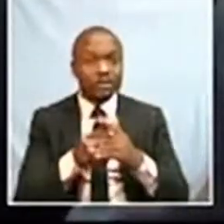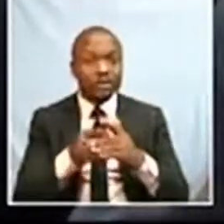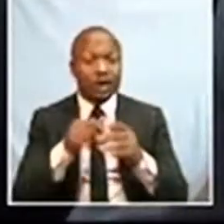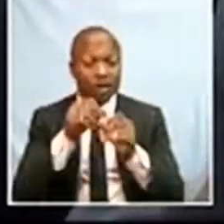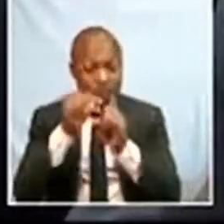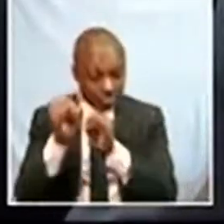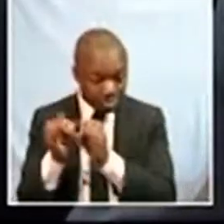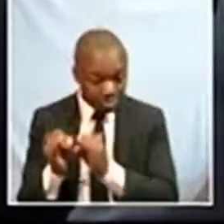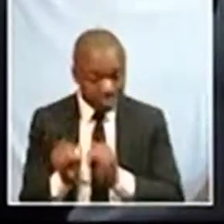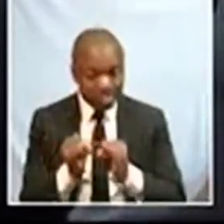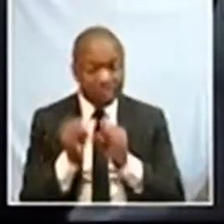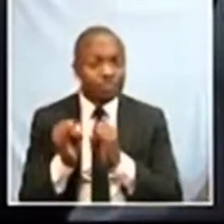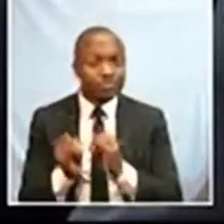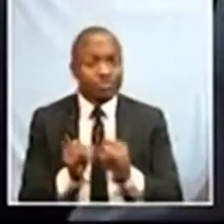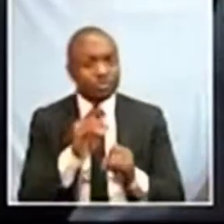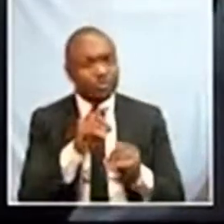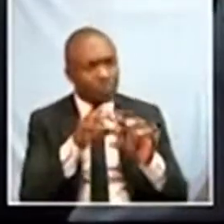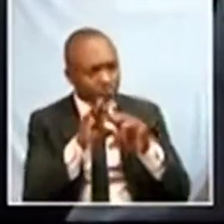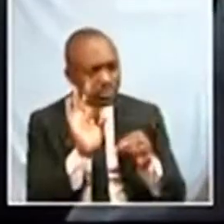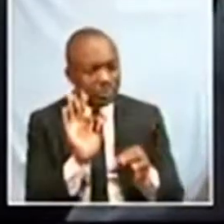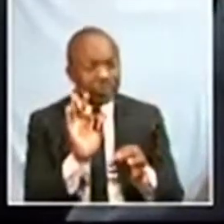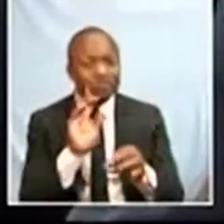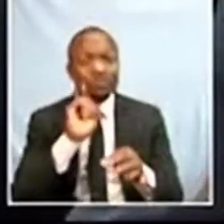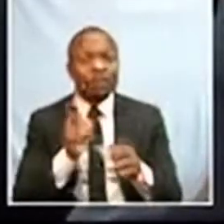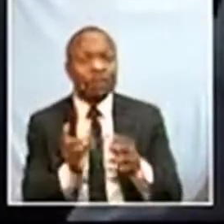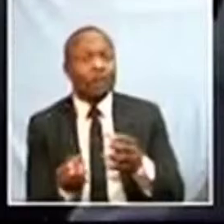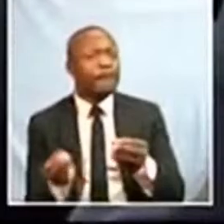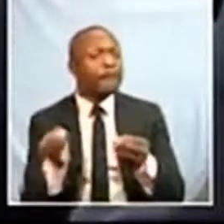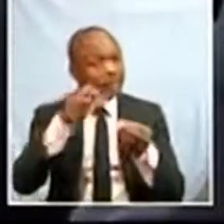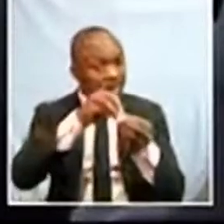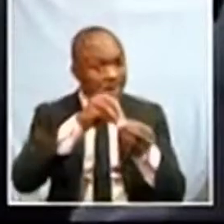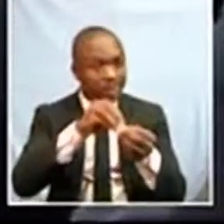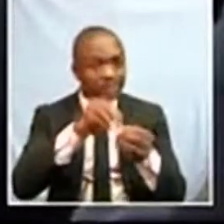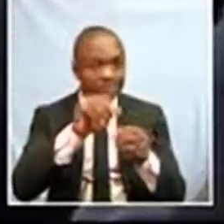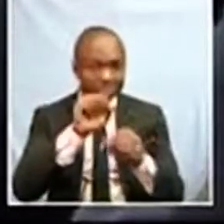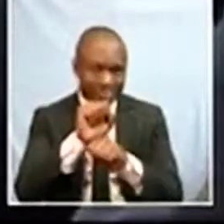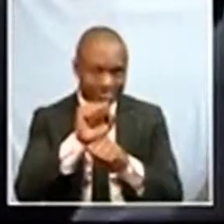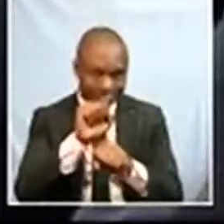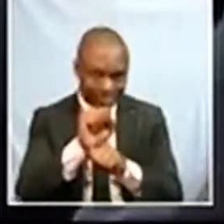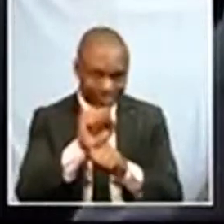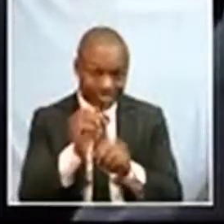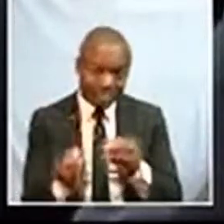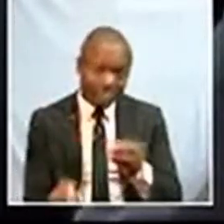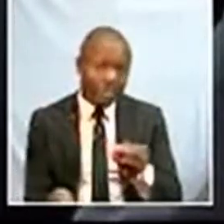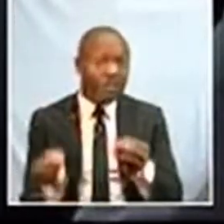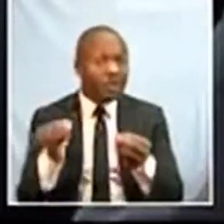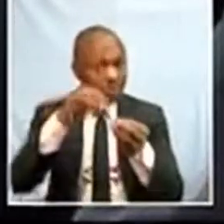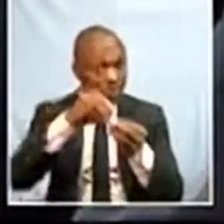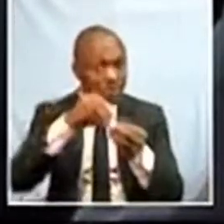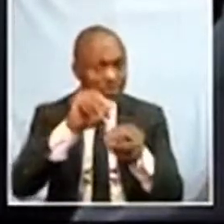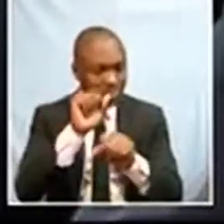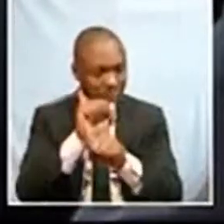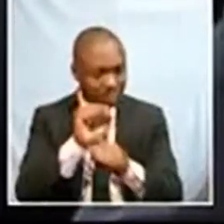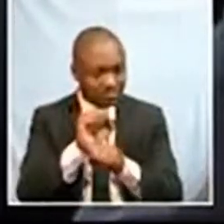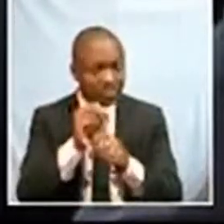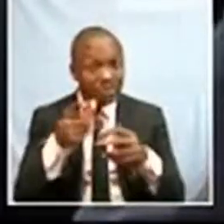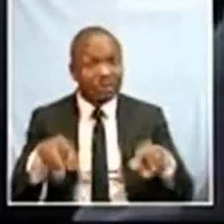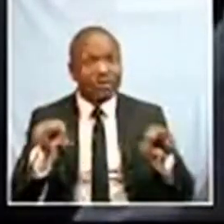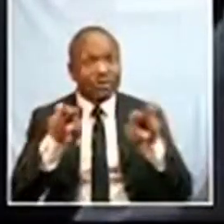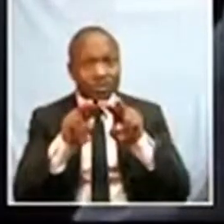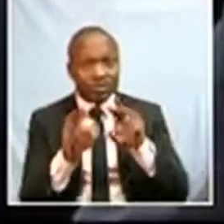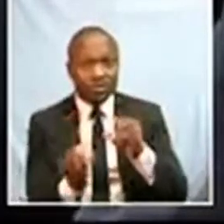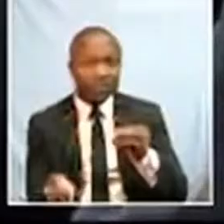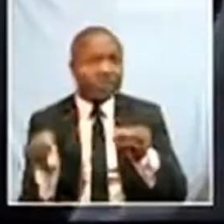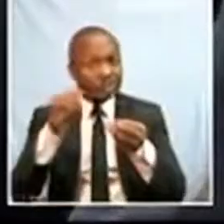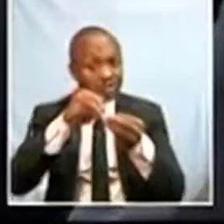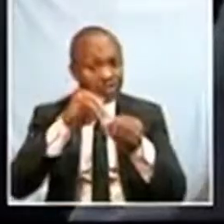then you discover that you need to put additional works. The additional work, the value of the additional work